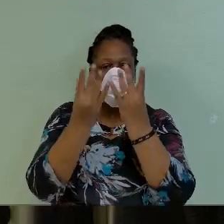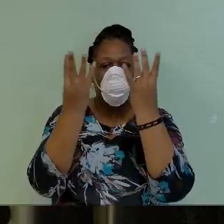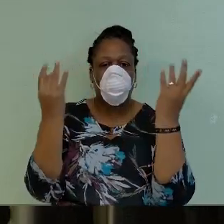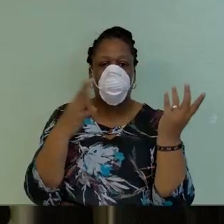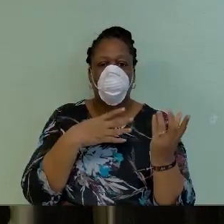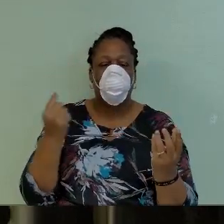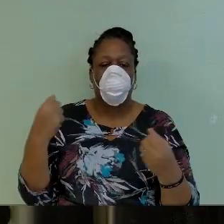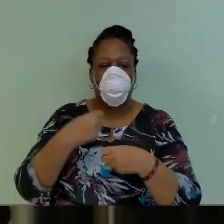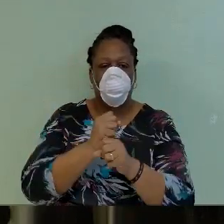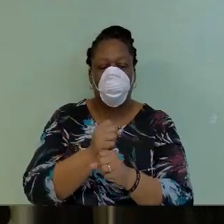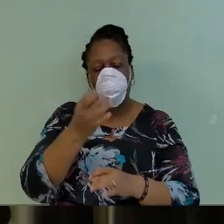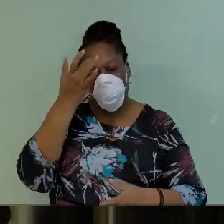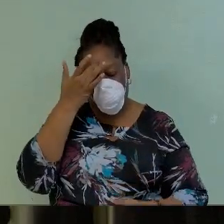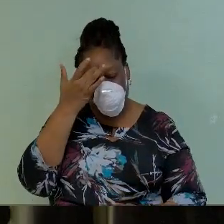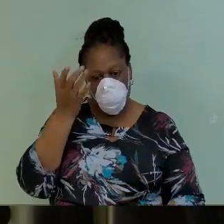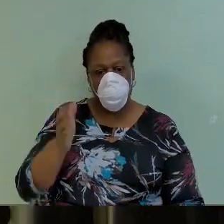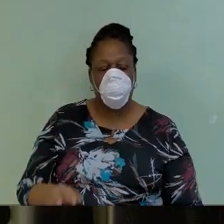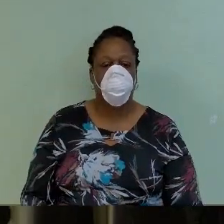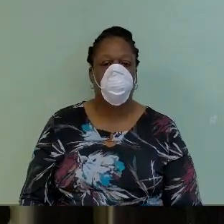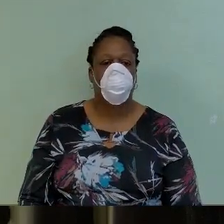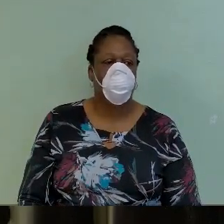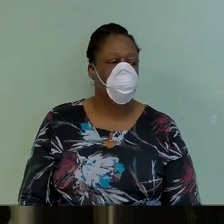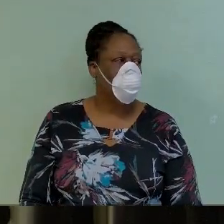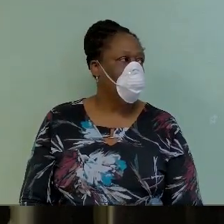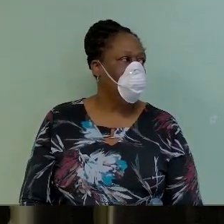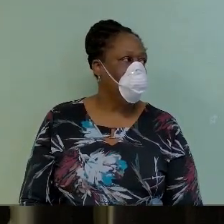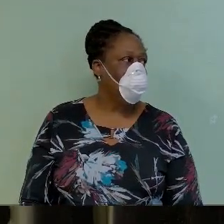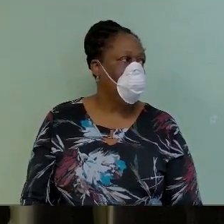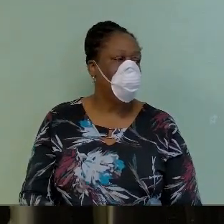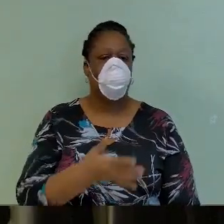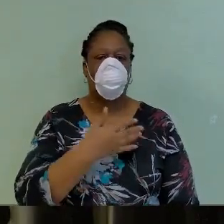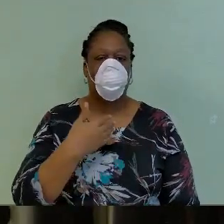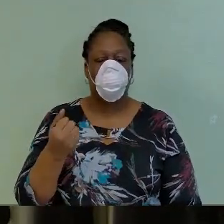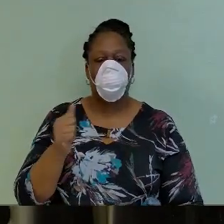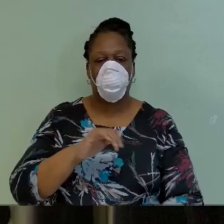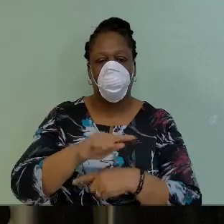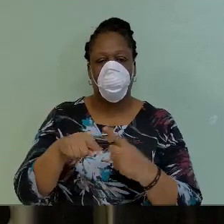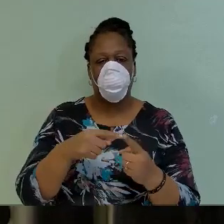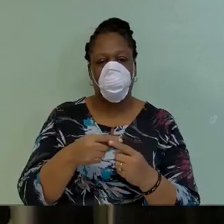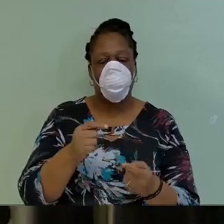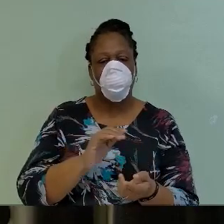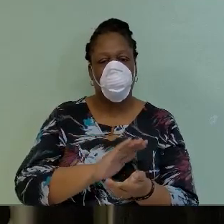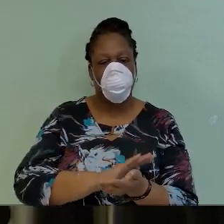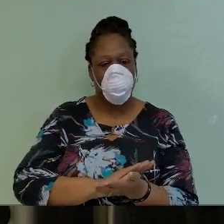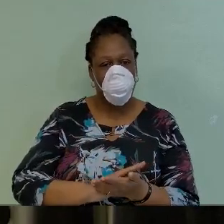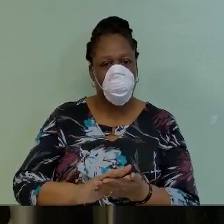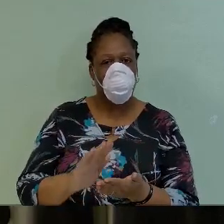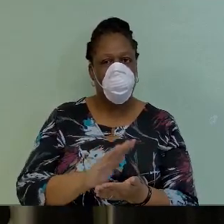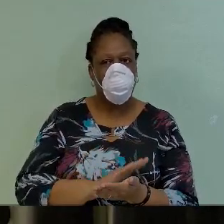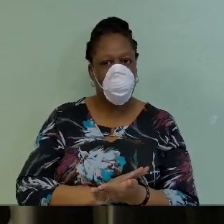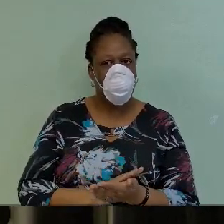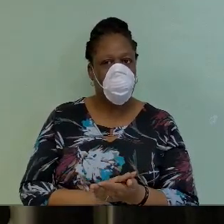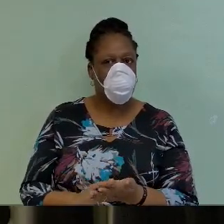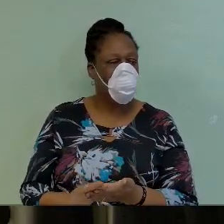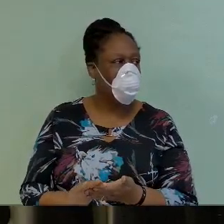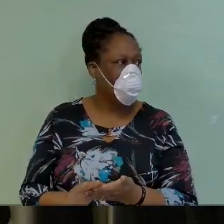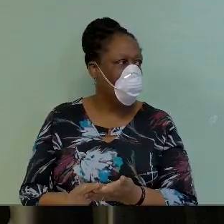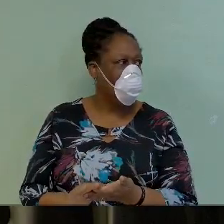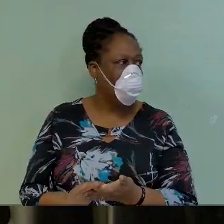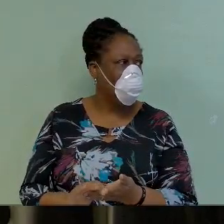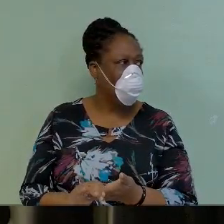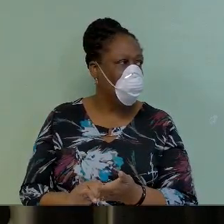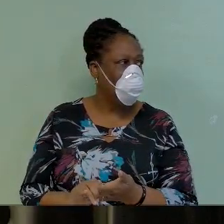that. And finally, where the sanitization is concerned, and one of my personal favorites would